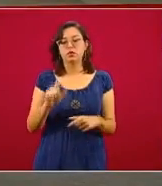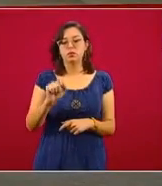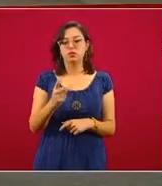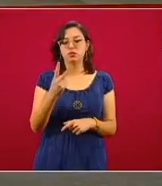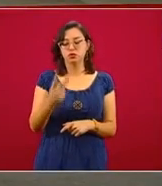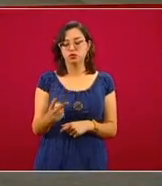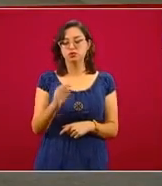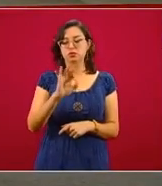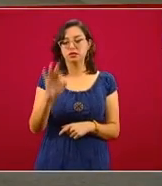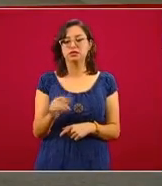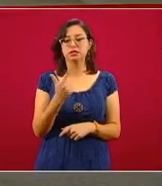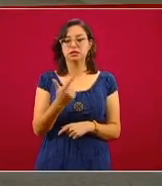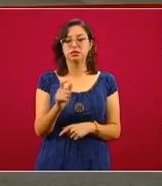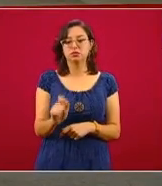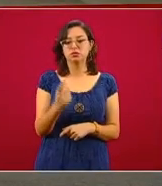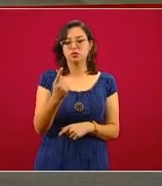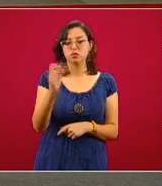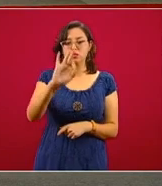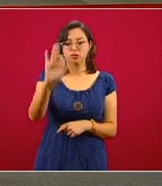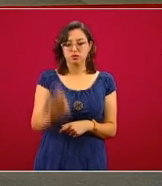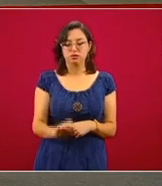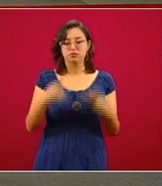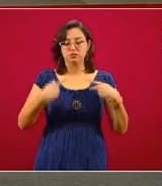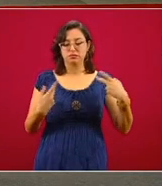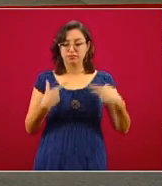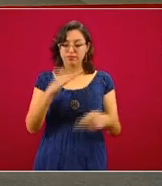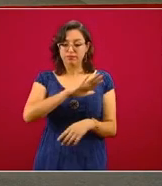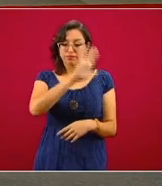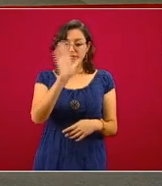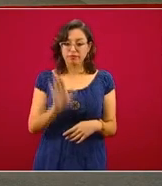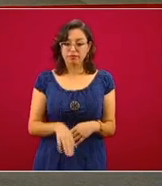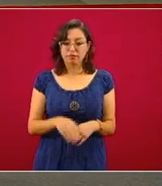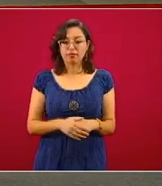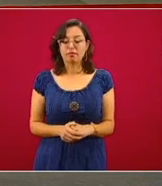respect to the European Union.